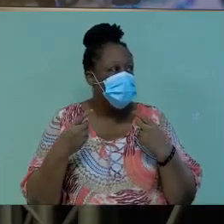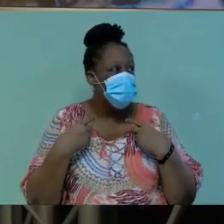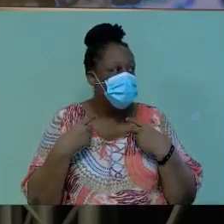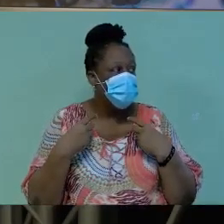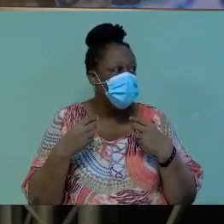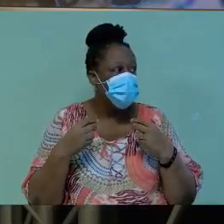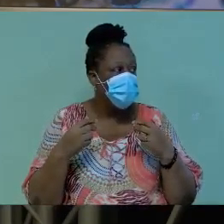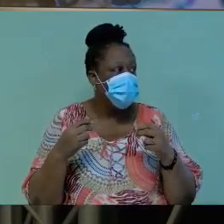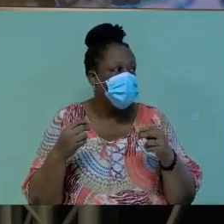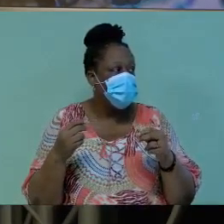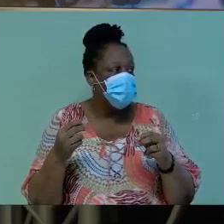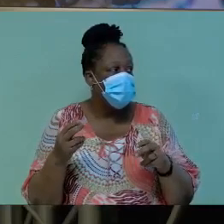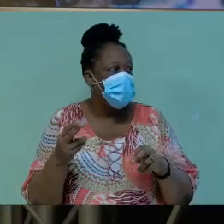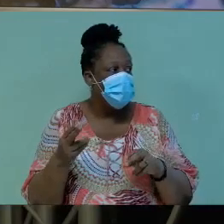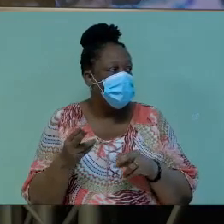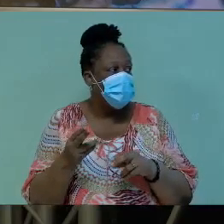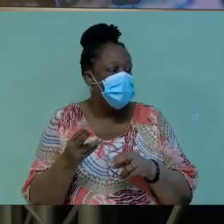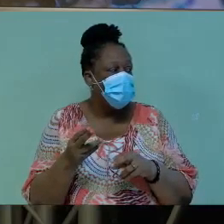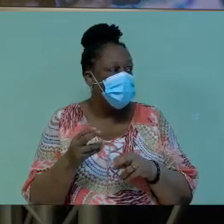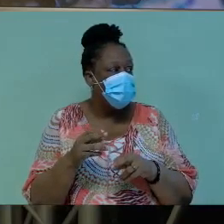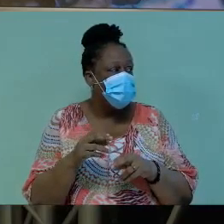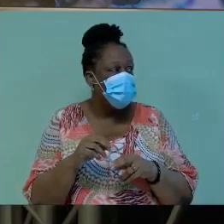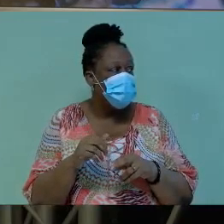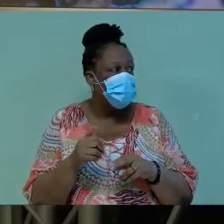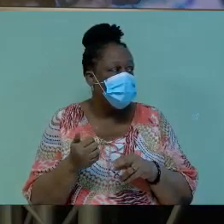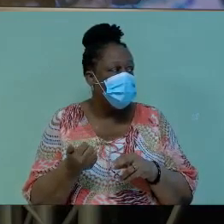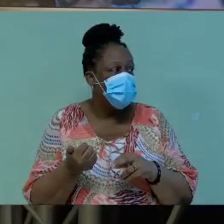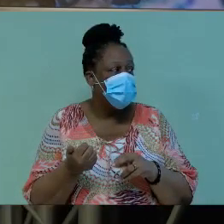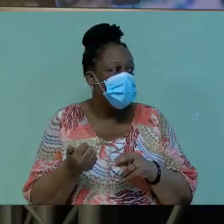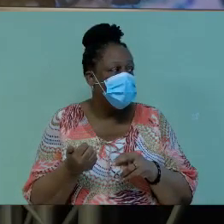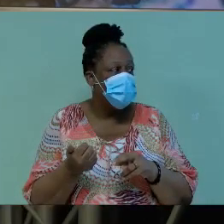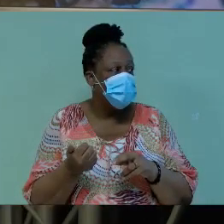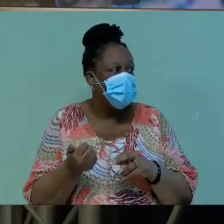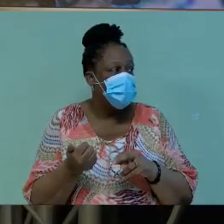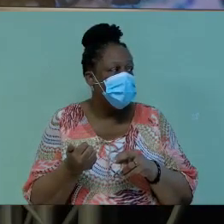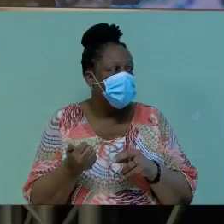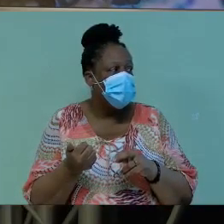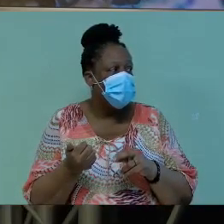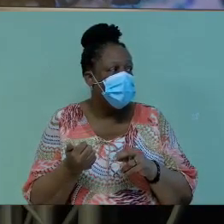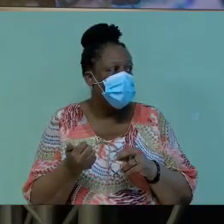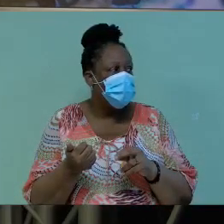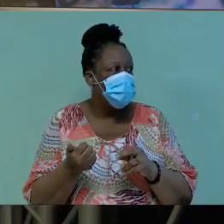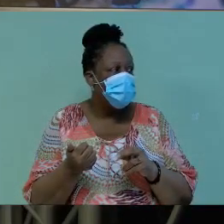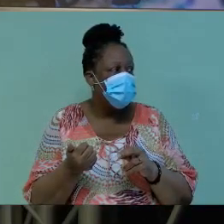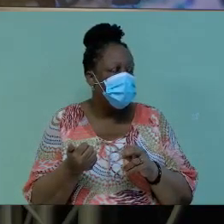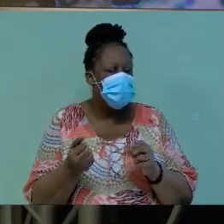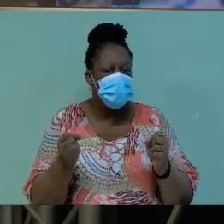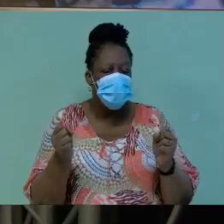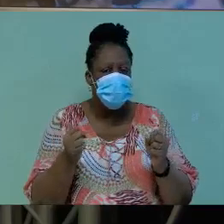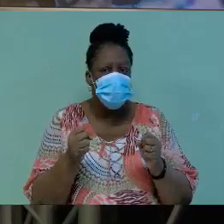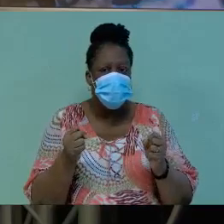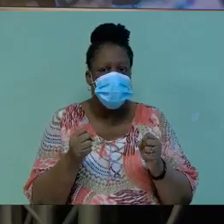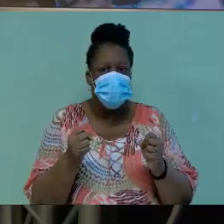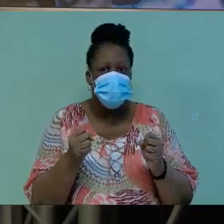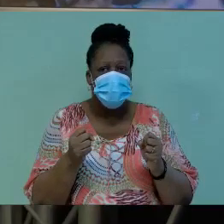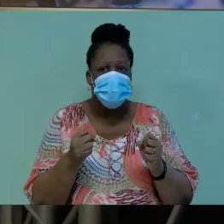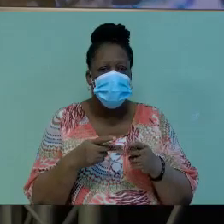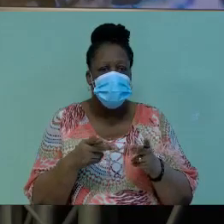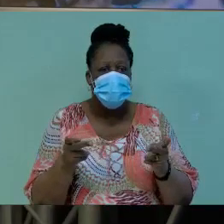preparedness systems and business continuity plan that we have in place. A call site is basically a site where we have a number of our hardware,